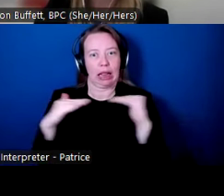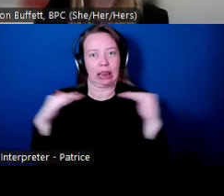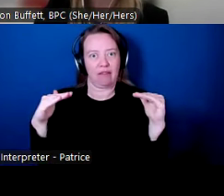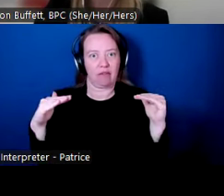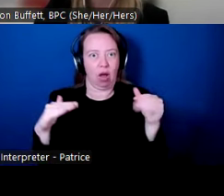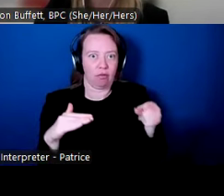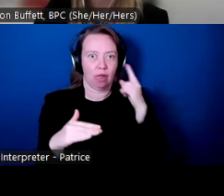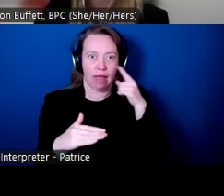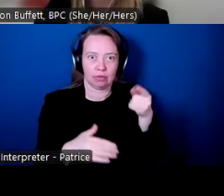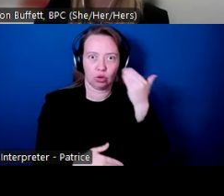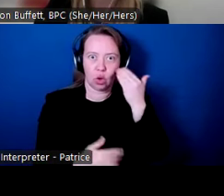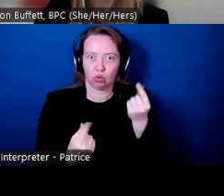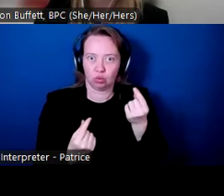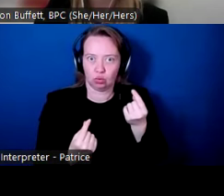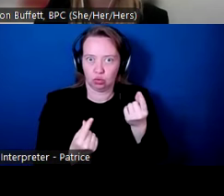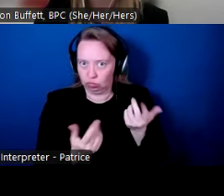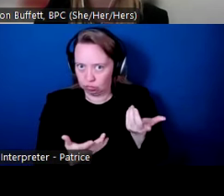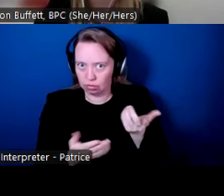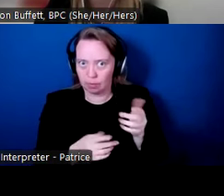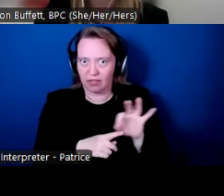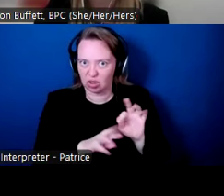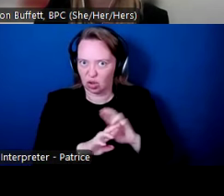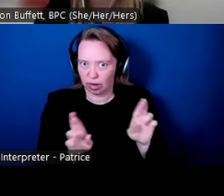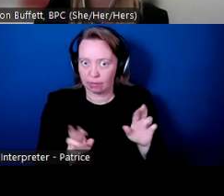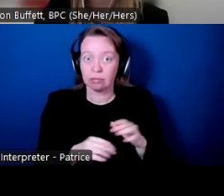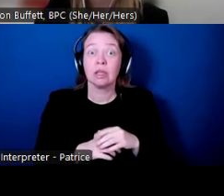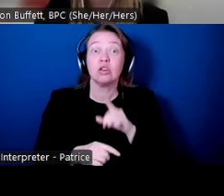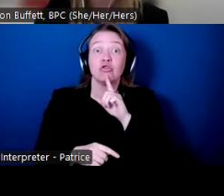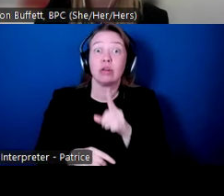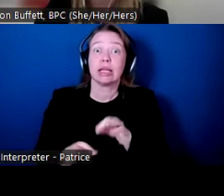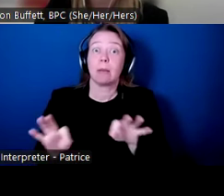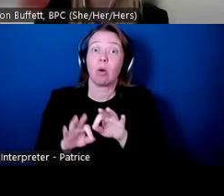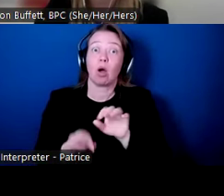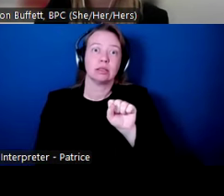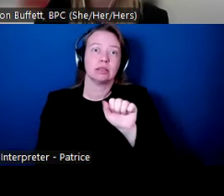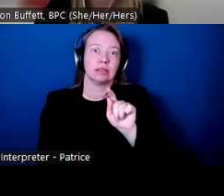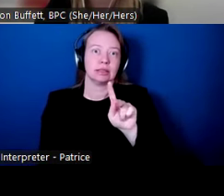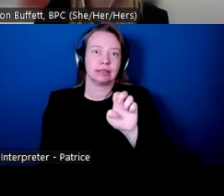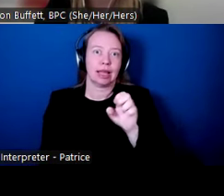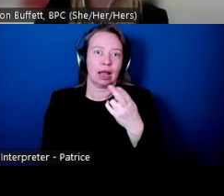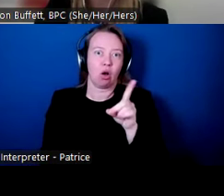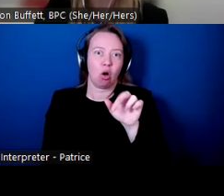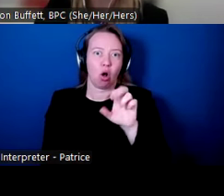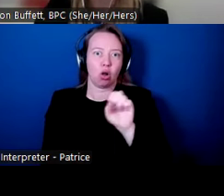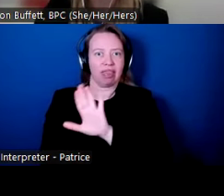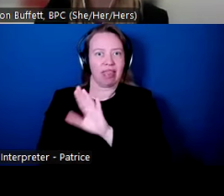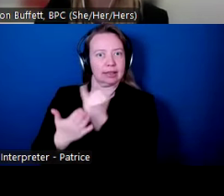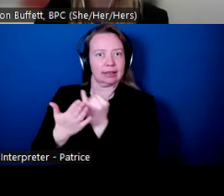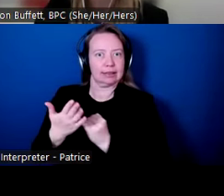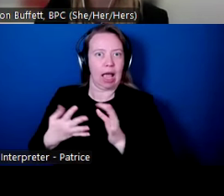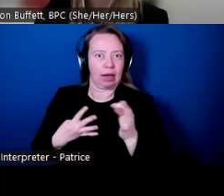When designing these programs, it is important for stakeholders to understand their design options and